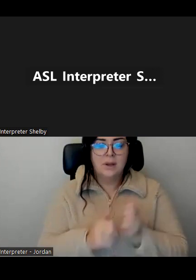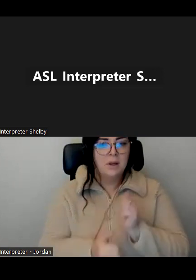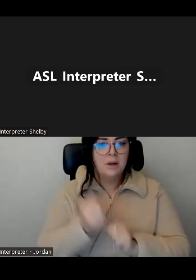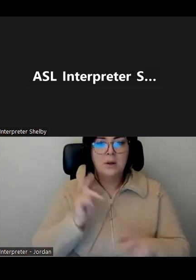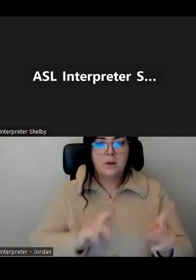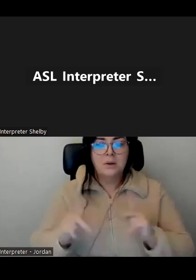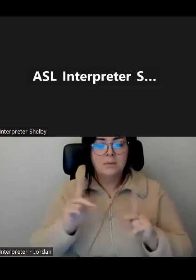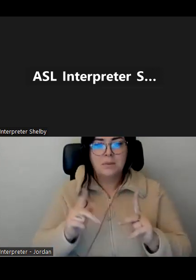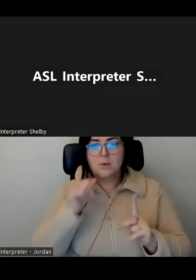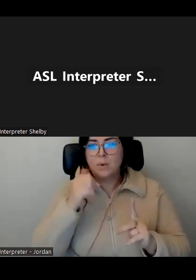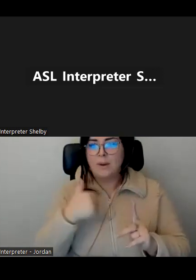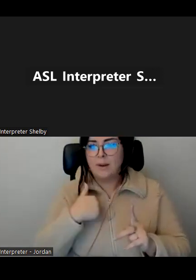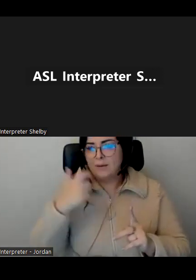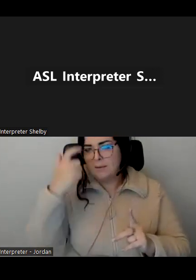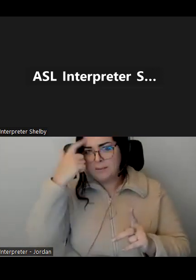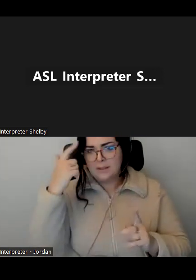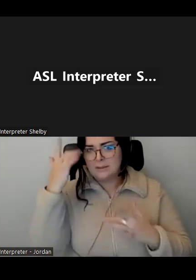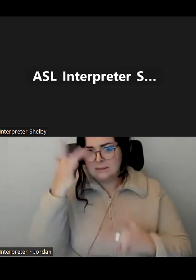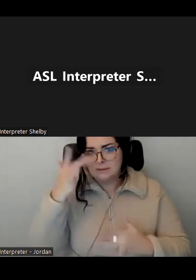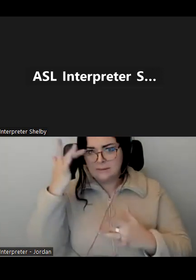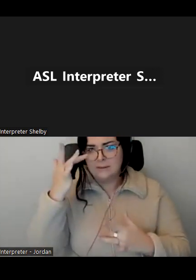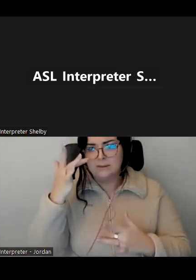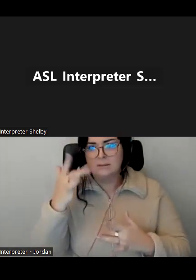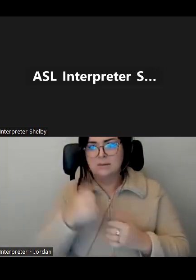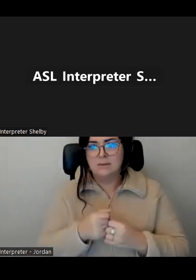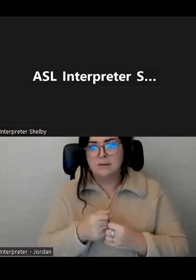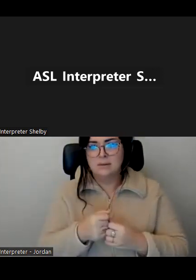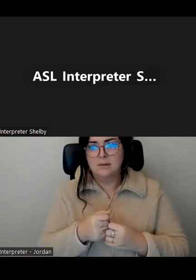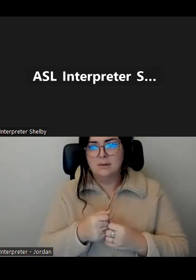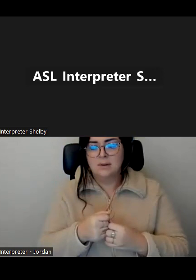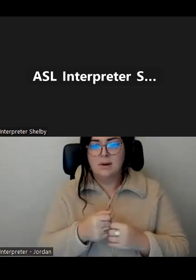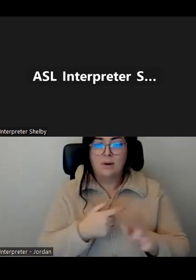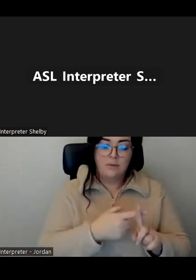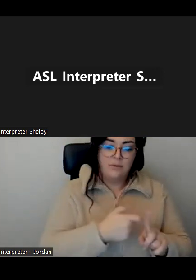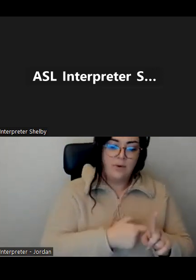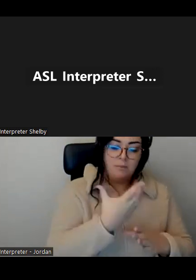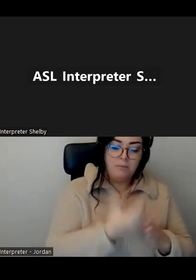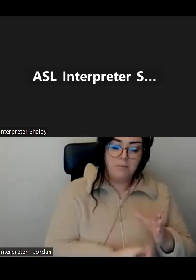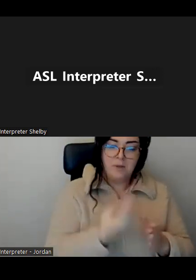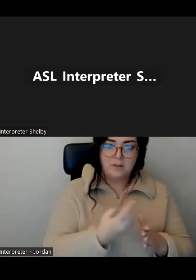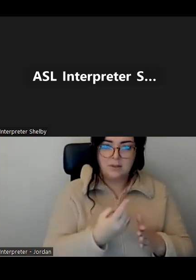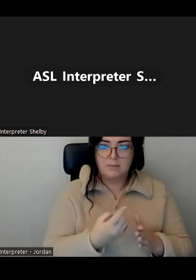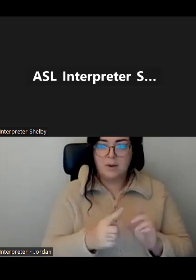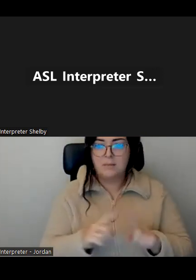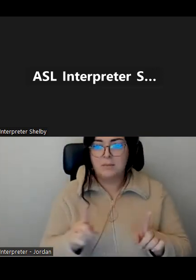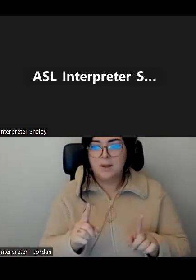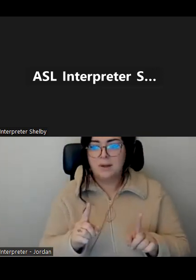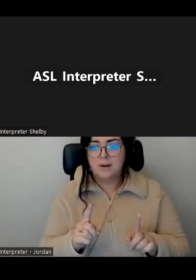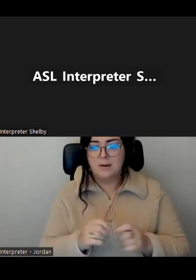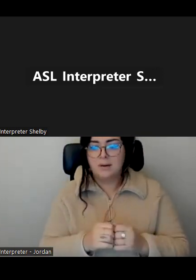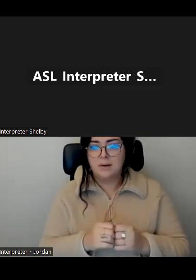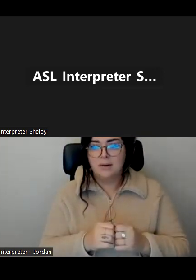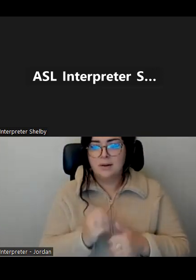experience mental illness as a result of bereavement. Most people,